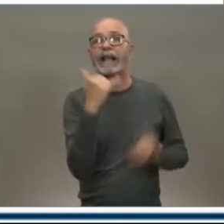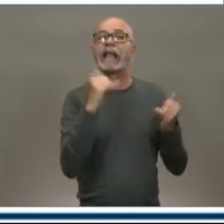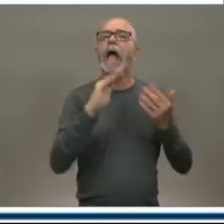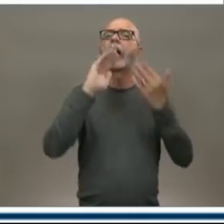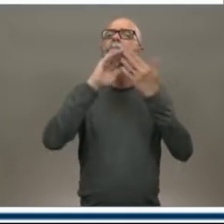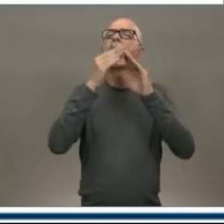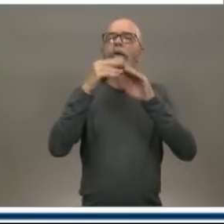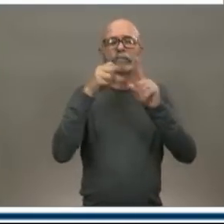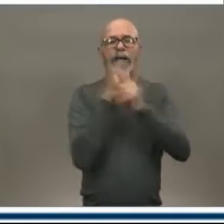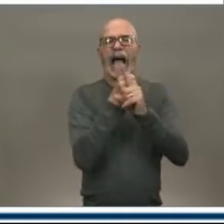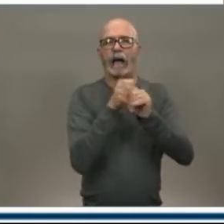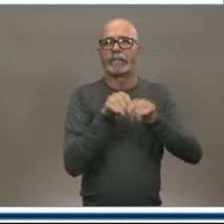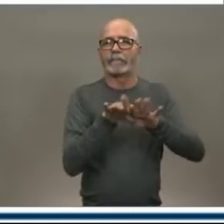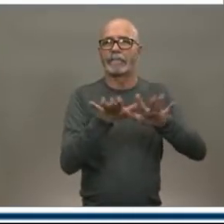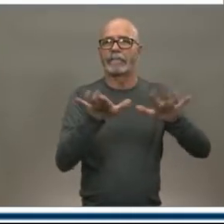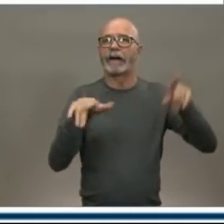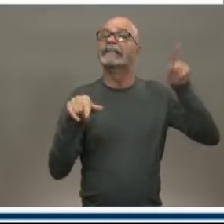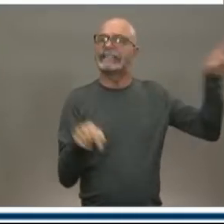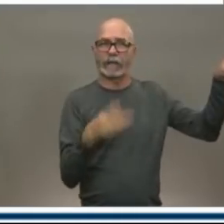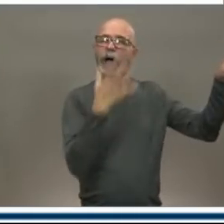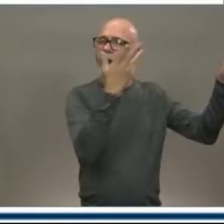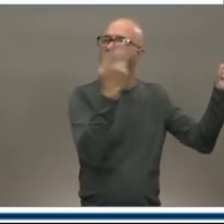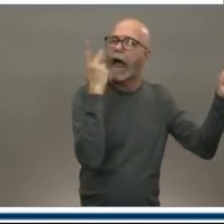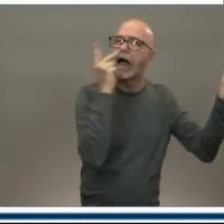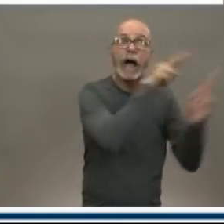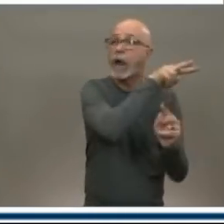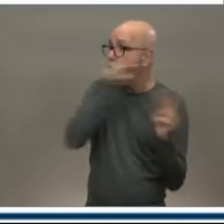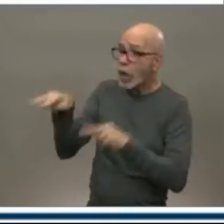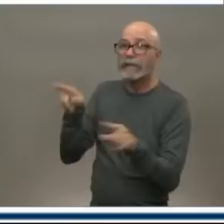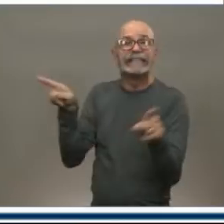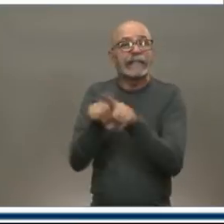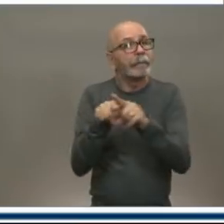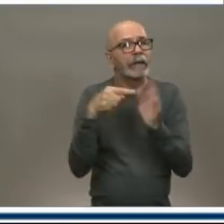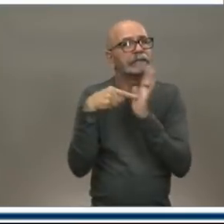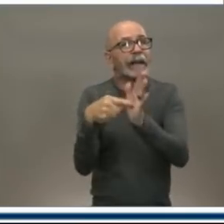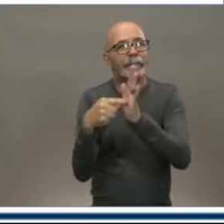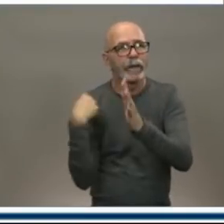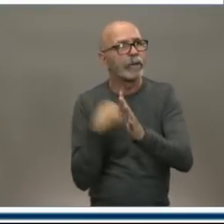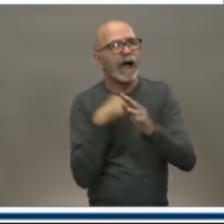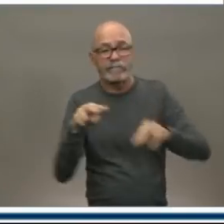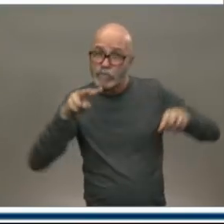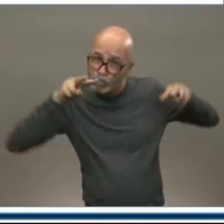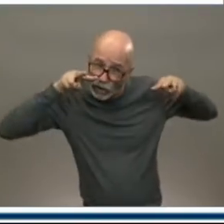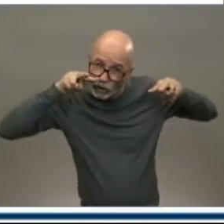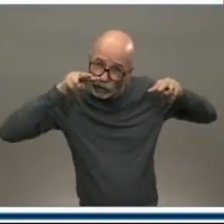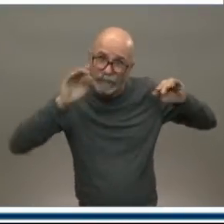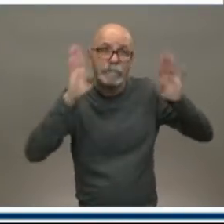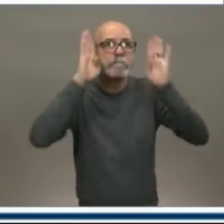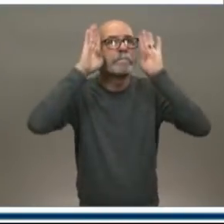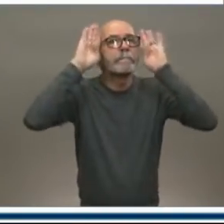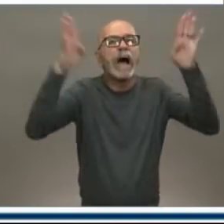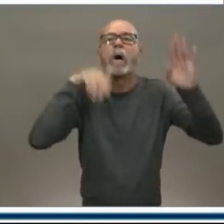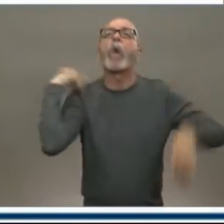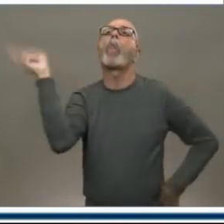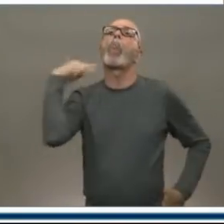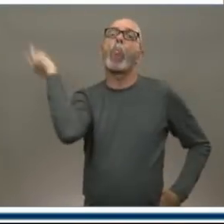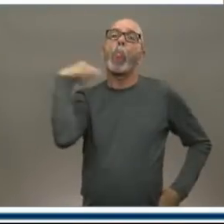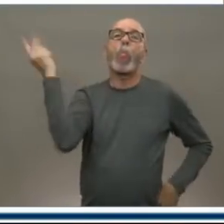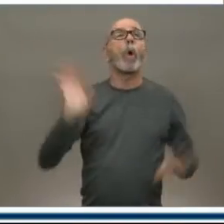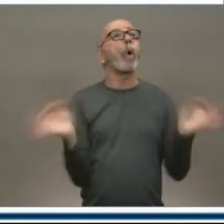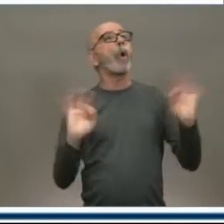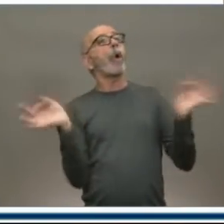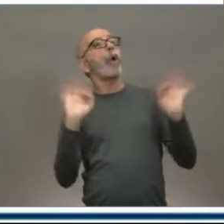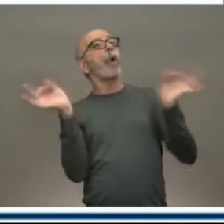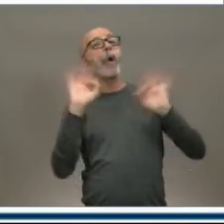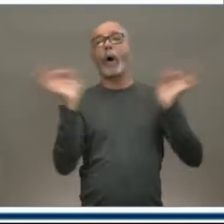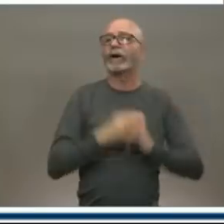I use that as an example of how we need to pay careful attention, and we cannot become complacent about COVID.